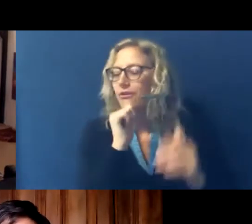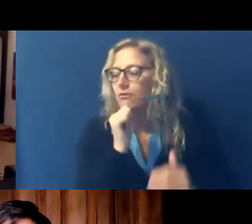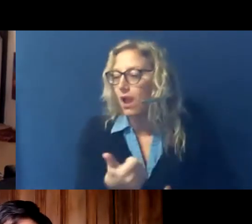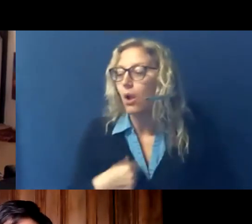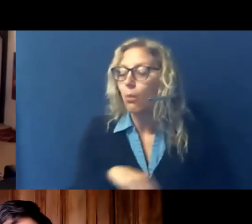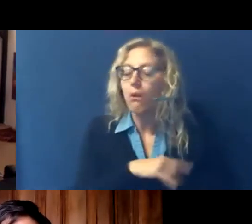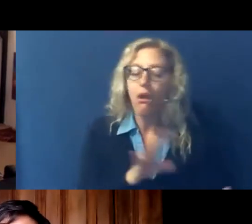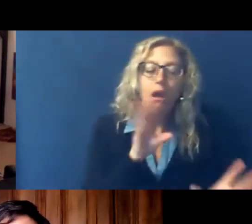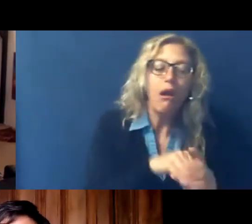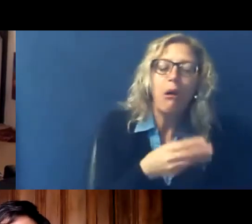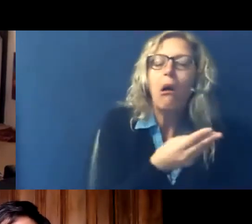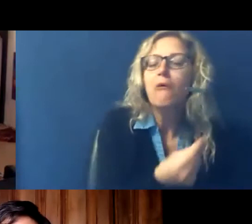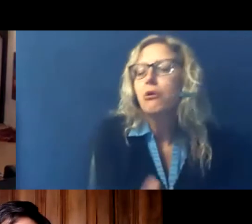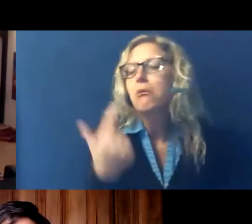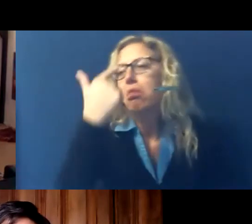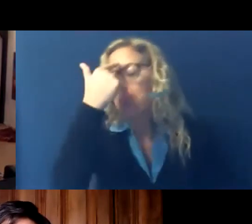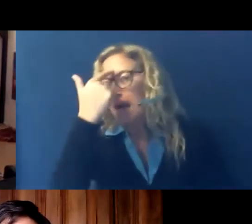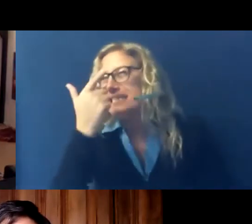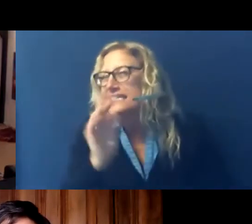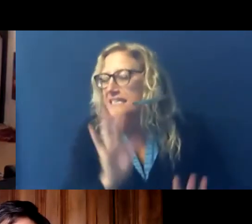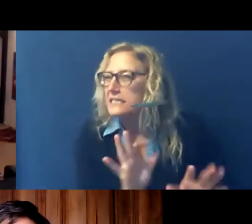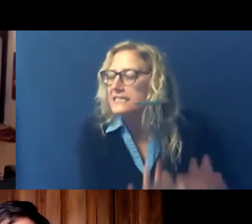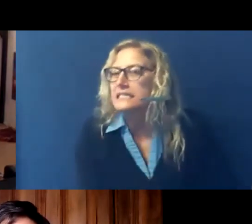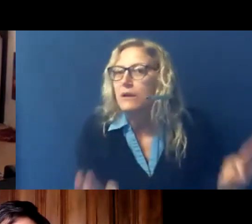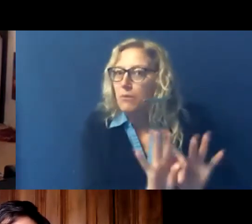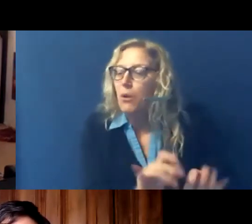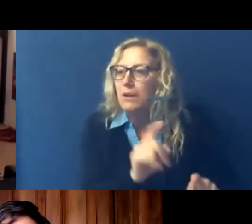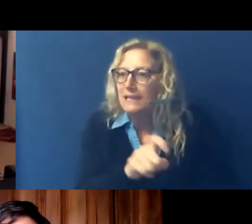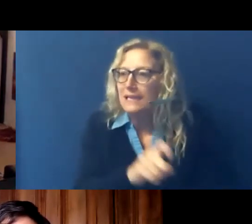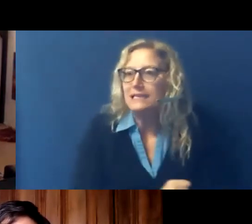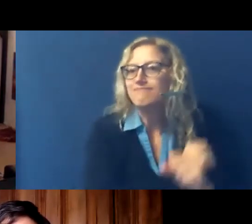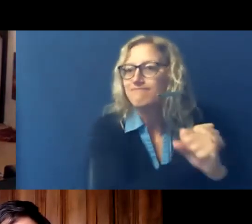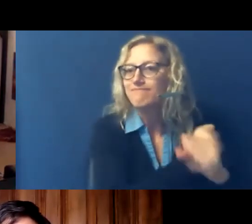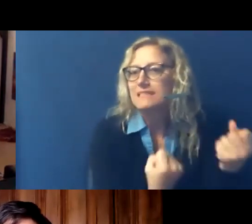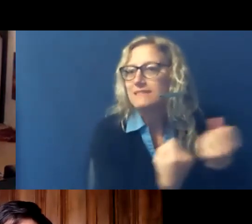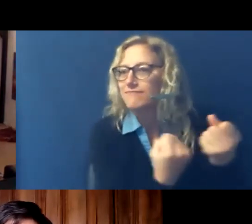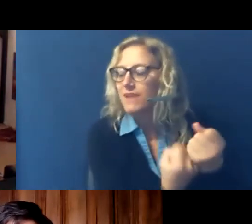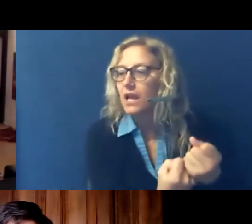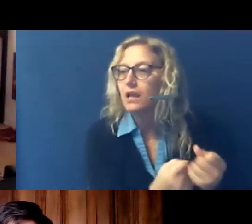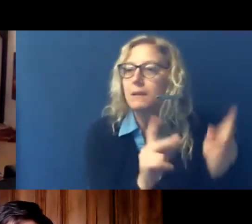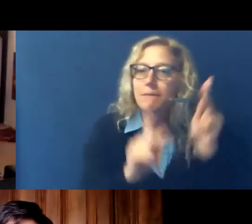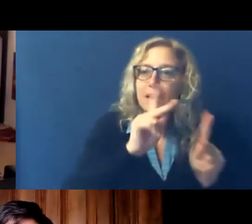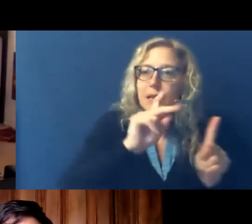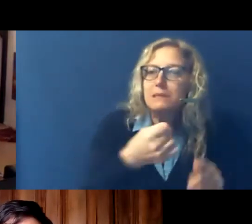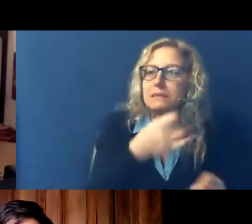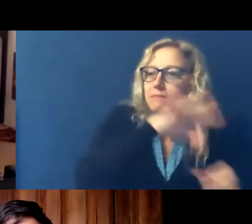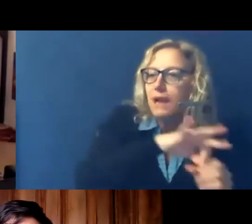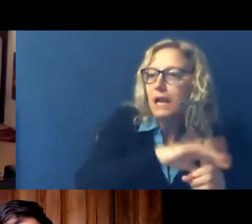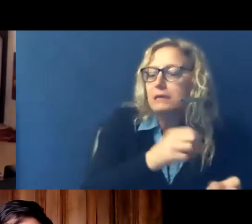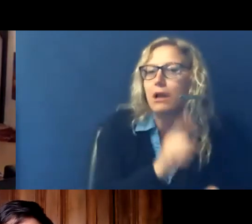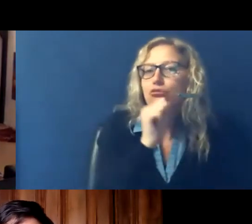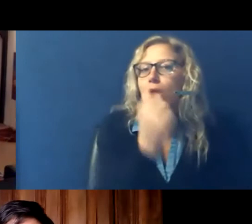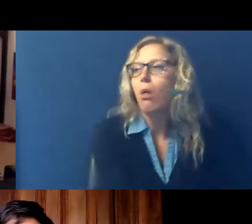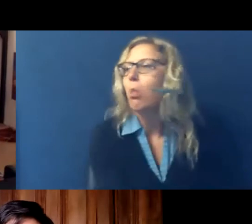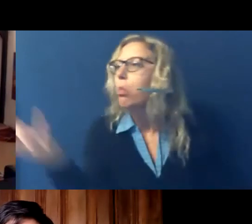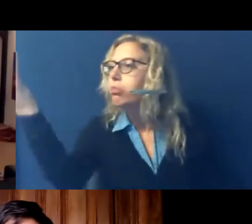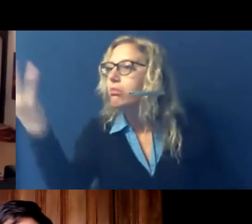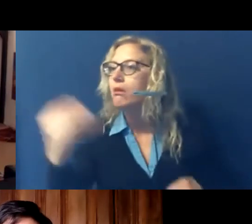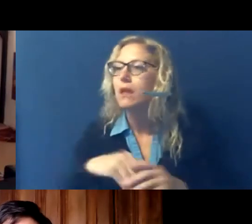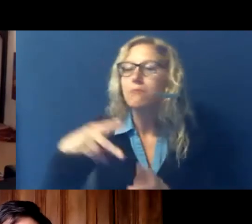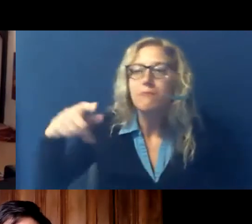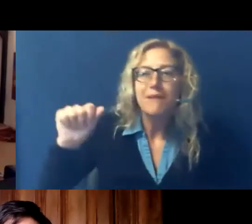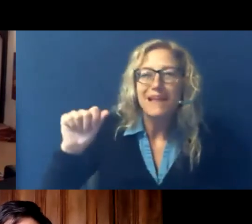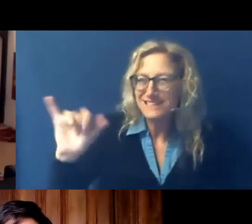few of them where we thought it was particularly important to defend people's ballots, make sure that they didn't get tossed in places like